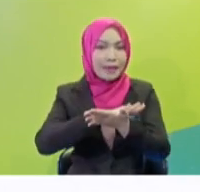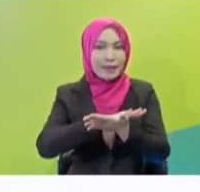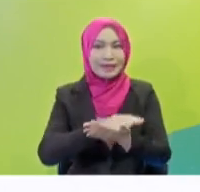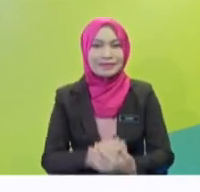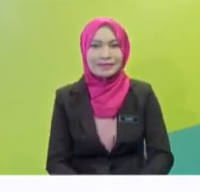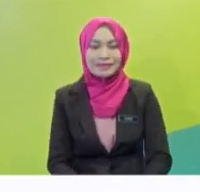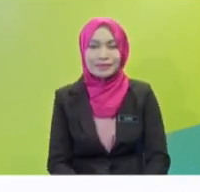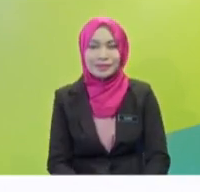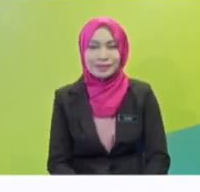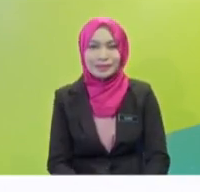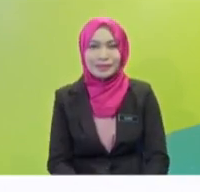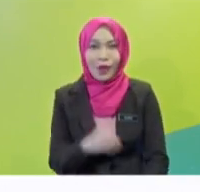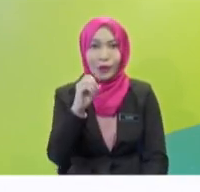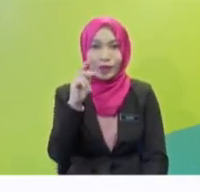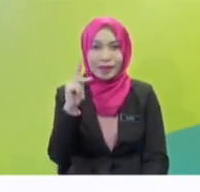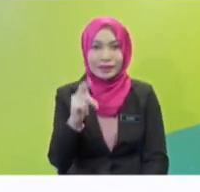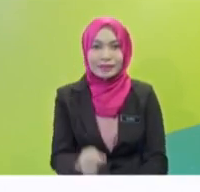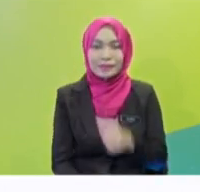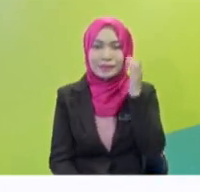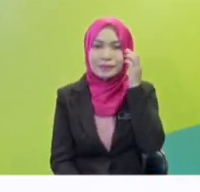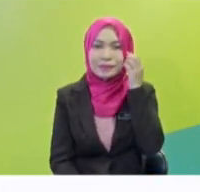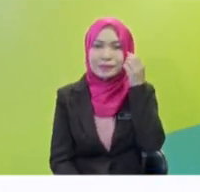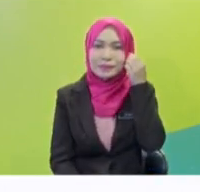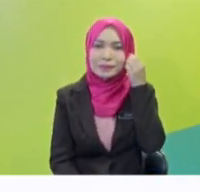Ah, okay.